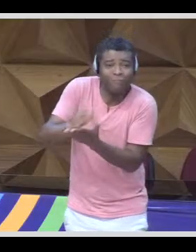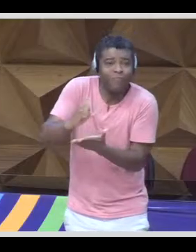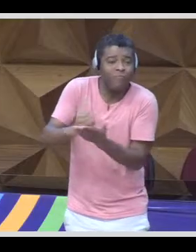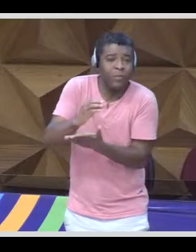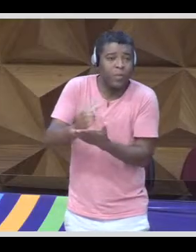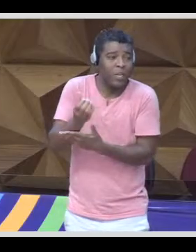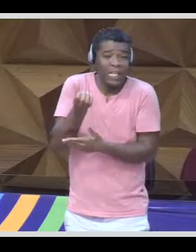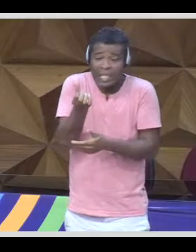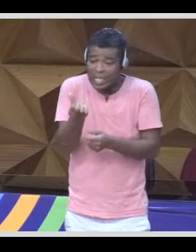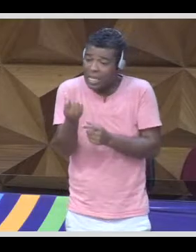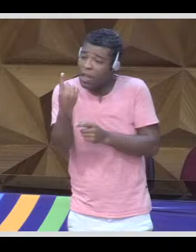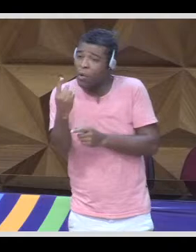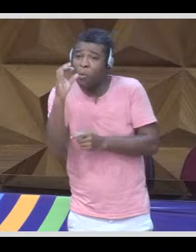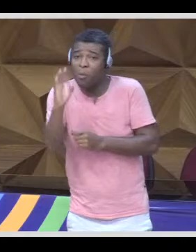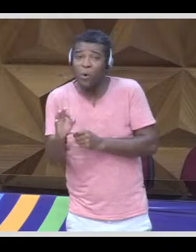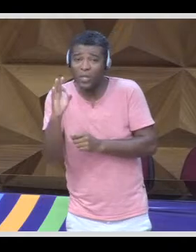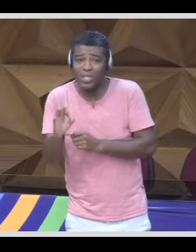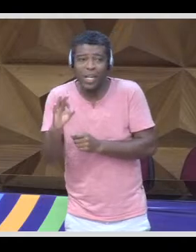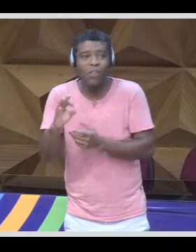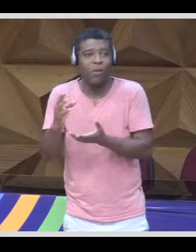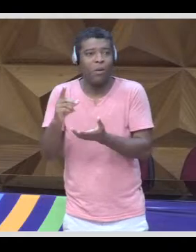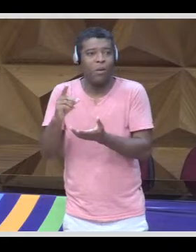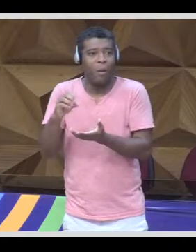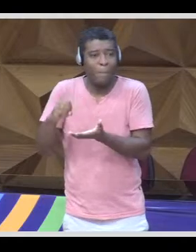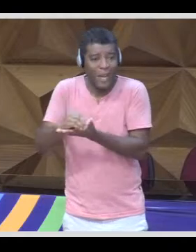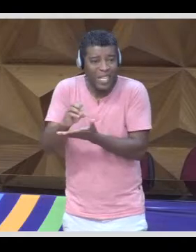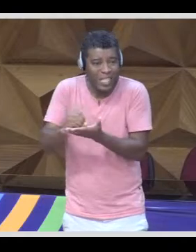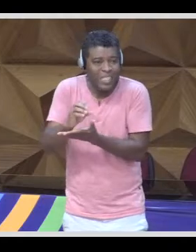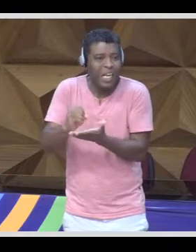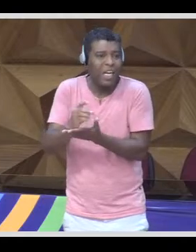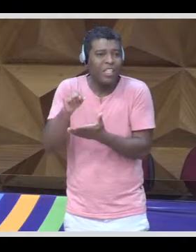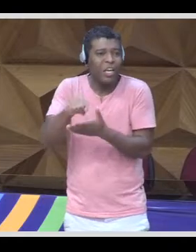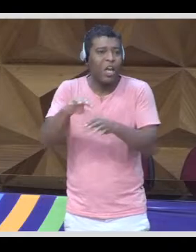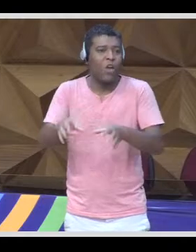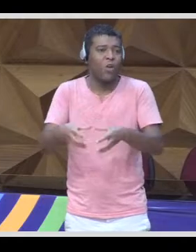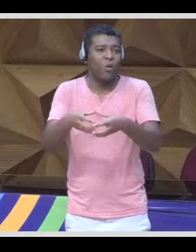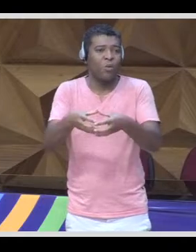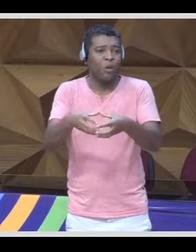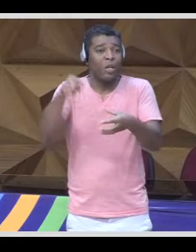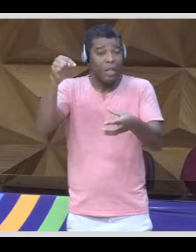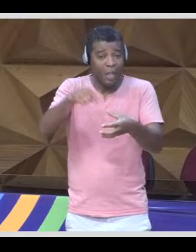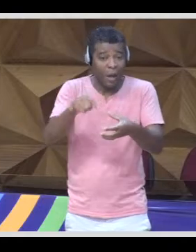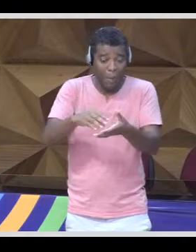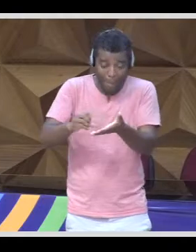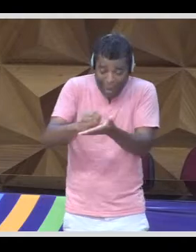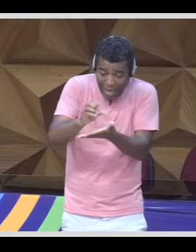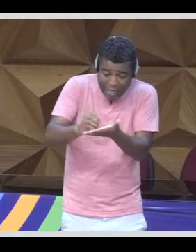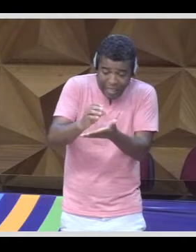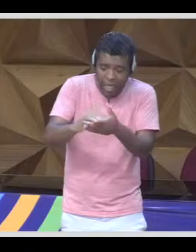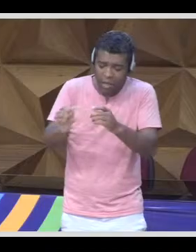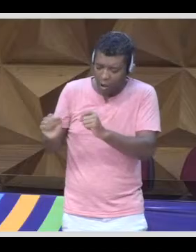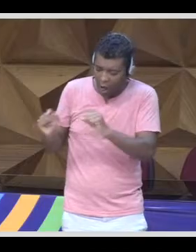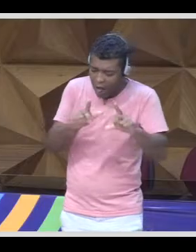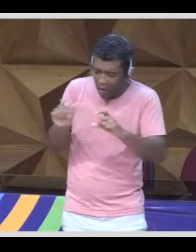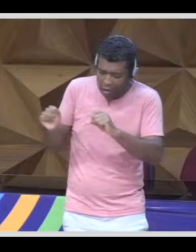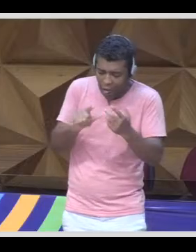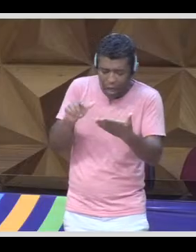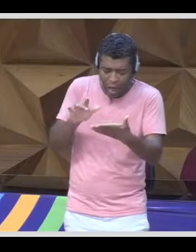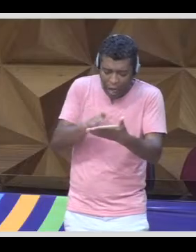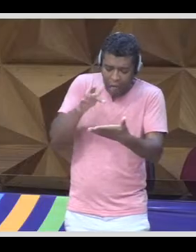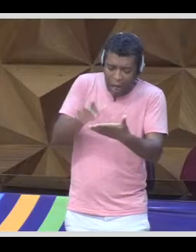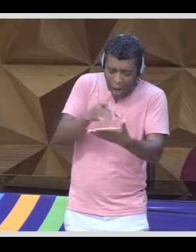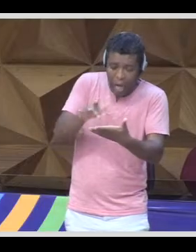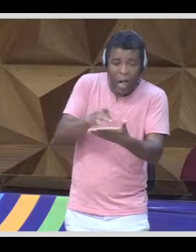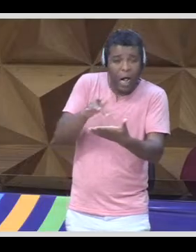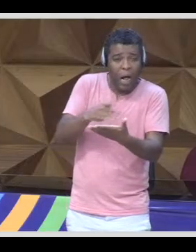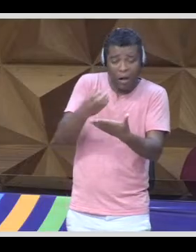groups. These messages received a lot of views. 78% of the views in the system during the